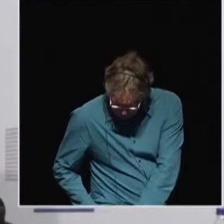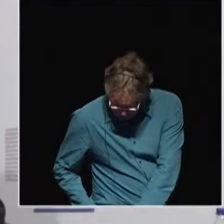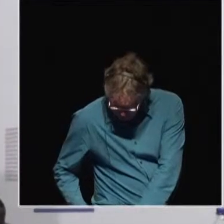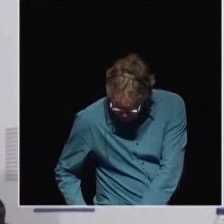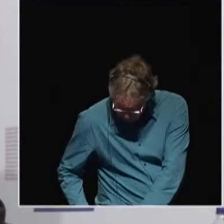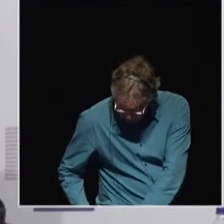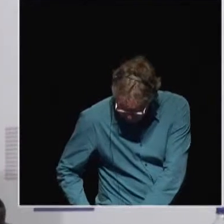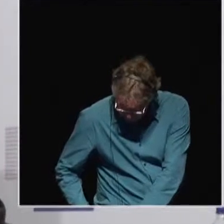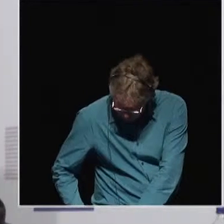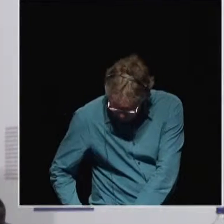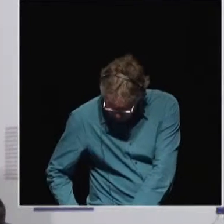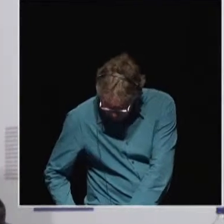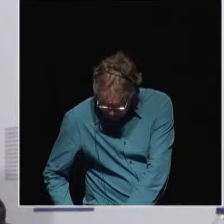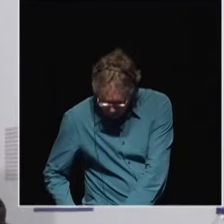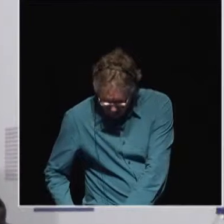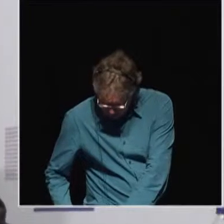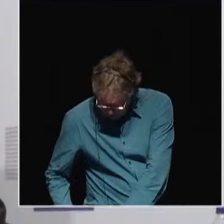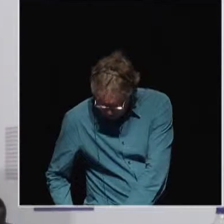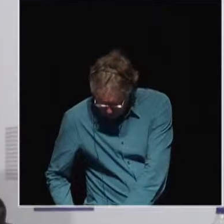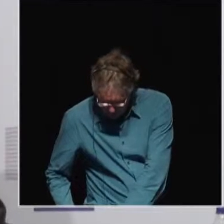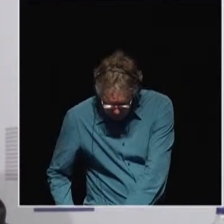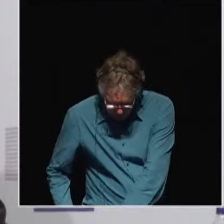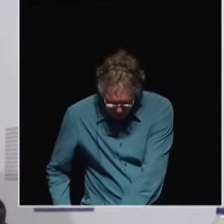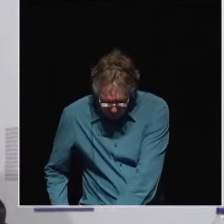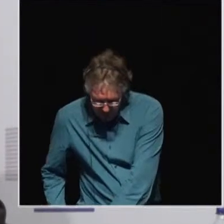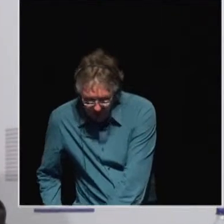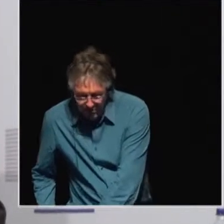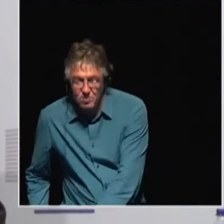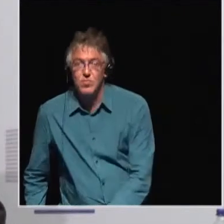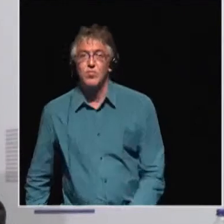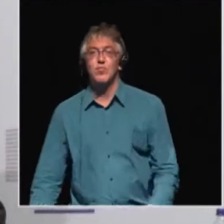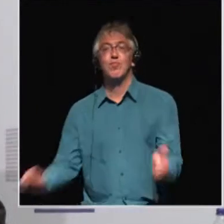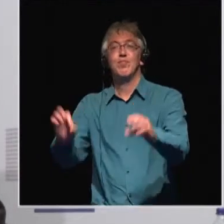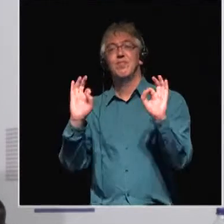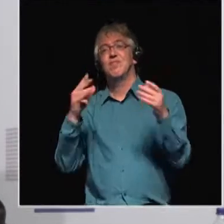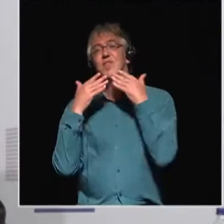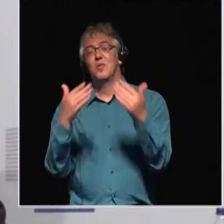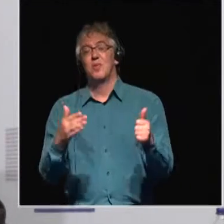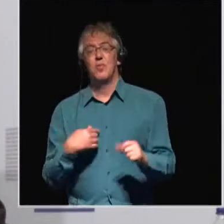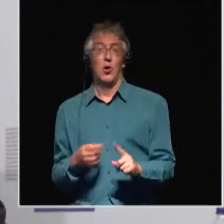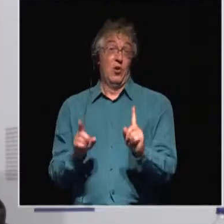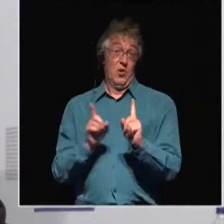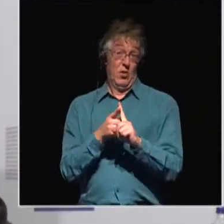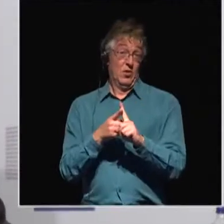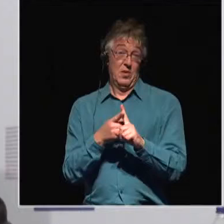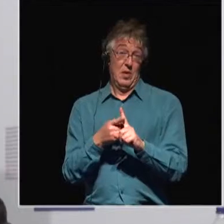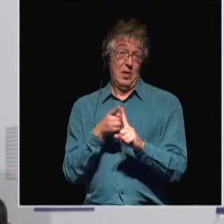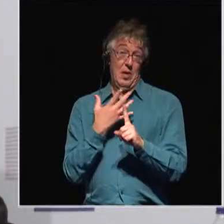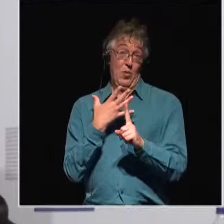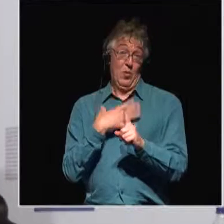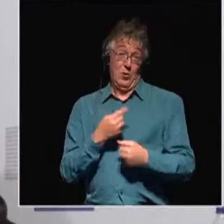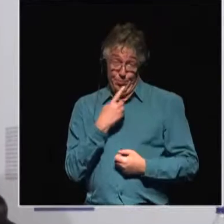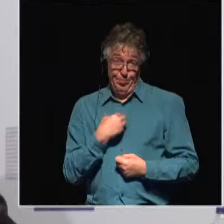concentrer exclusivement sur l'énergie. And first of all, I'd just like to say I'm not going to concentrate just on energy.